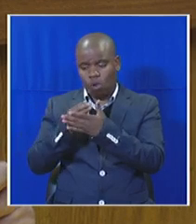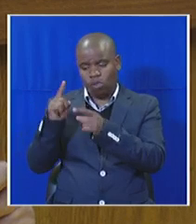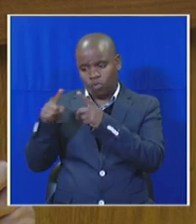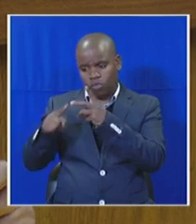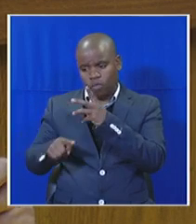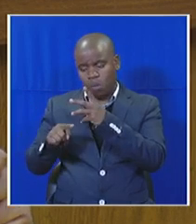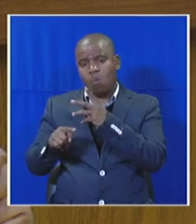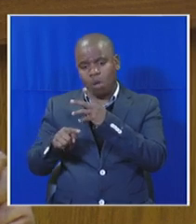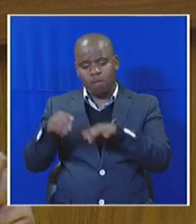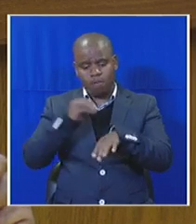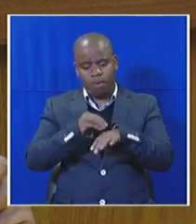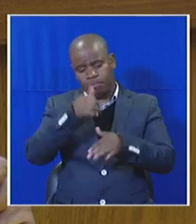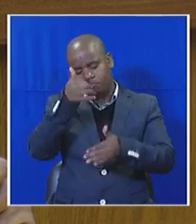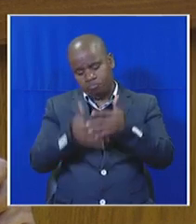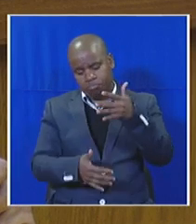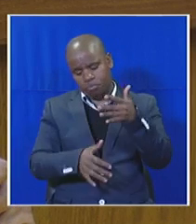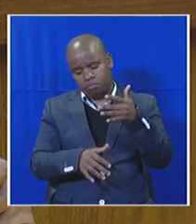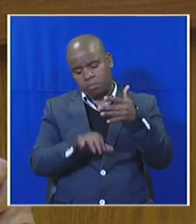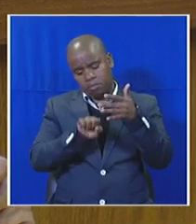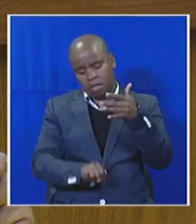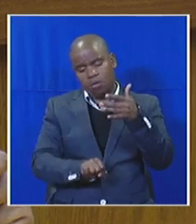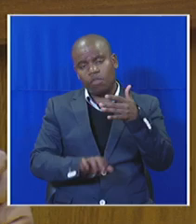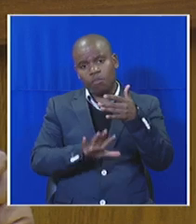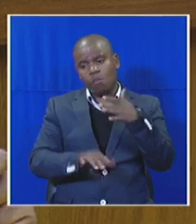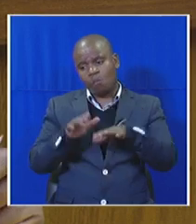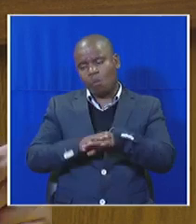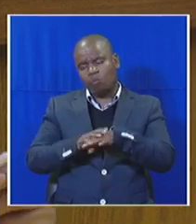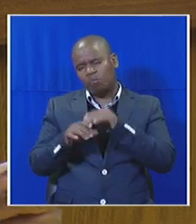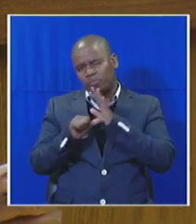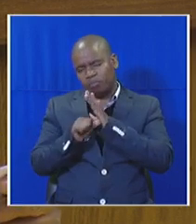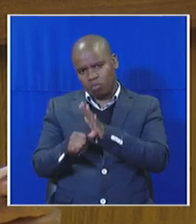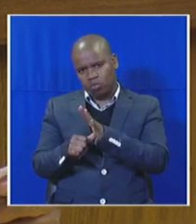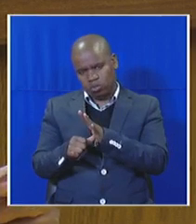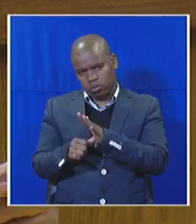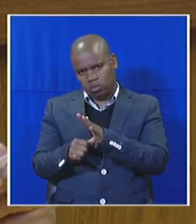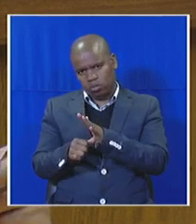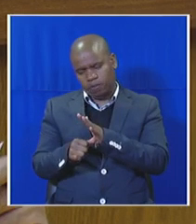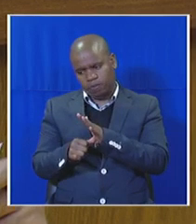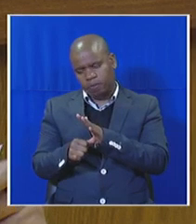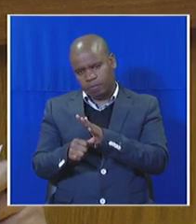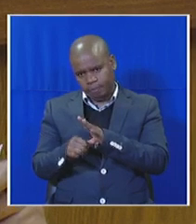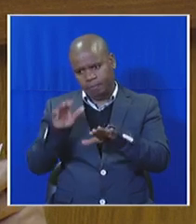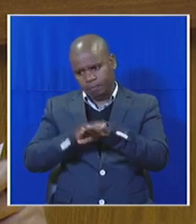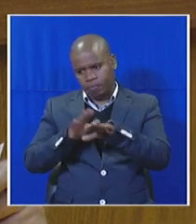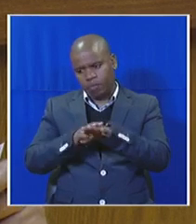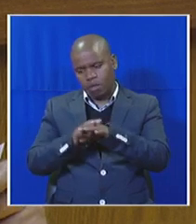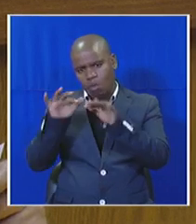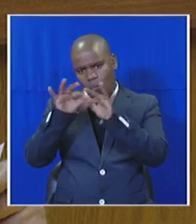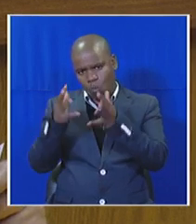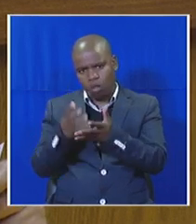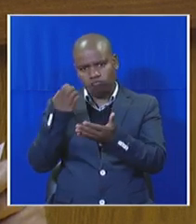South while stressing the critical importance of the reform of the